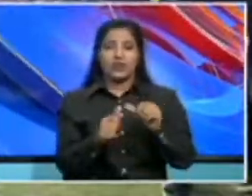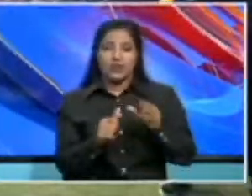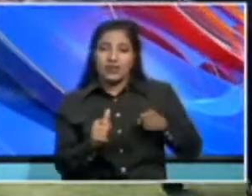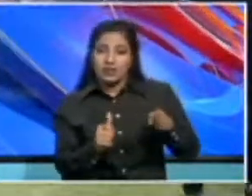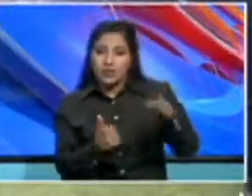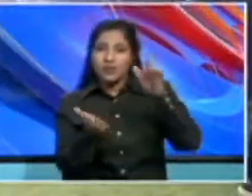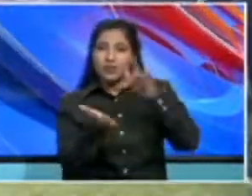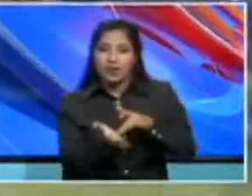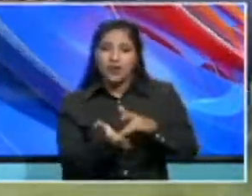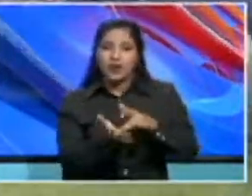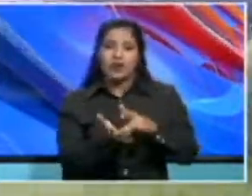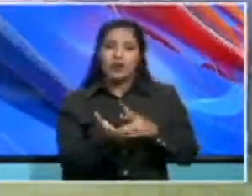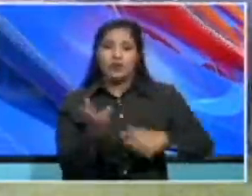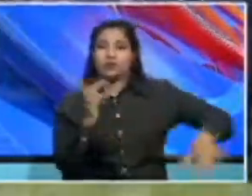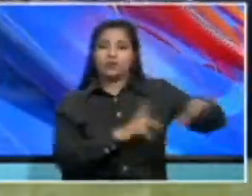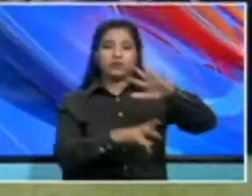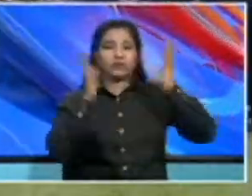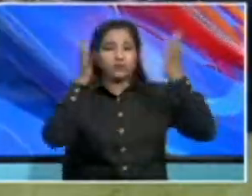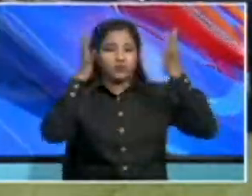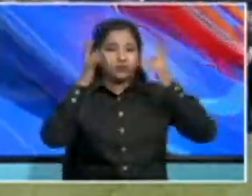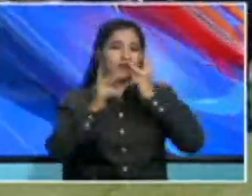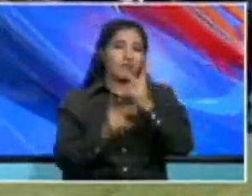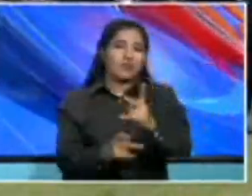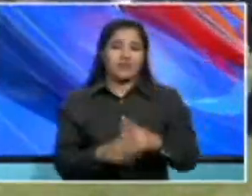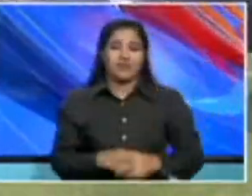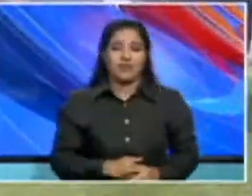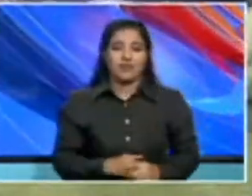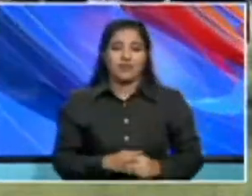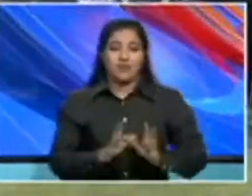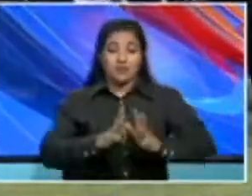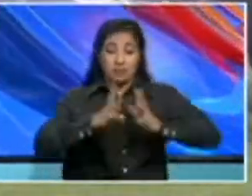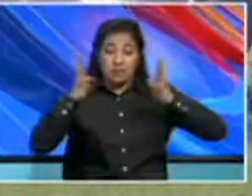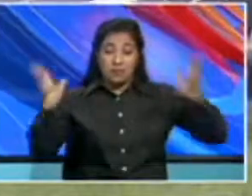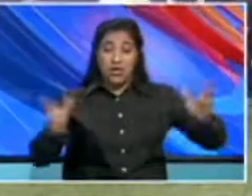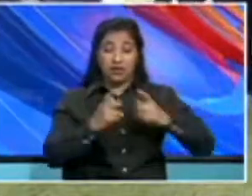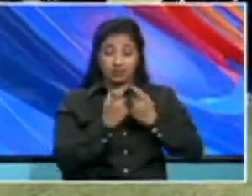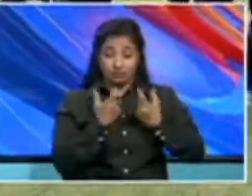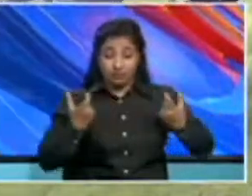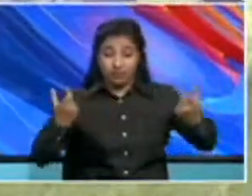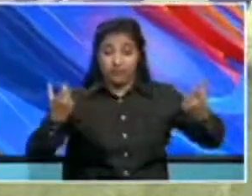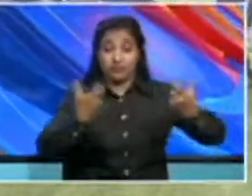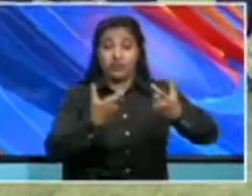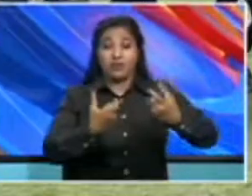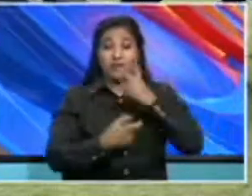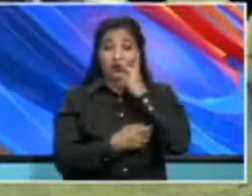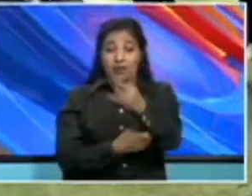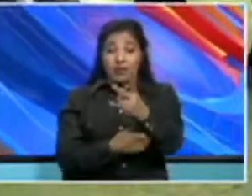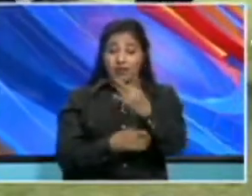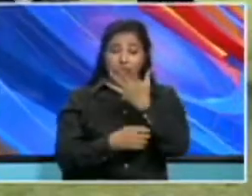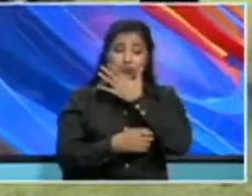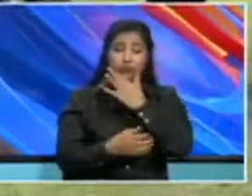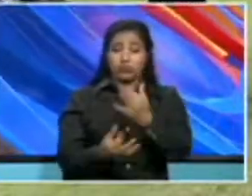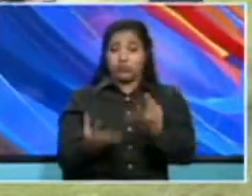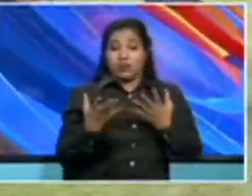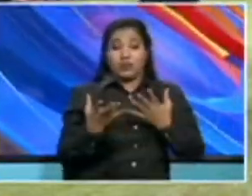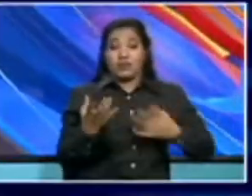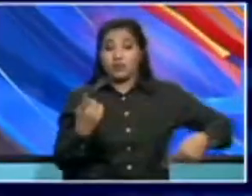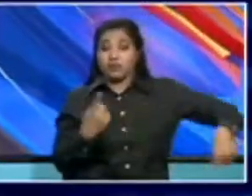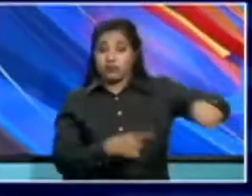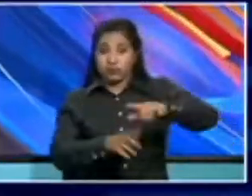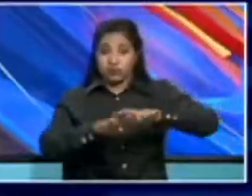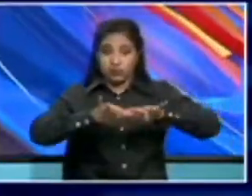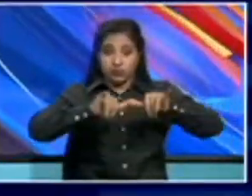Motera, bang in the heart of the city. The biggest stadium, and look at that, it's packed to the rafters.